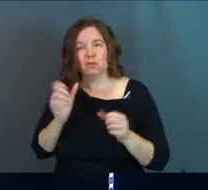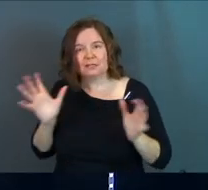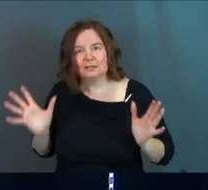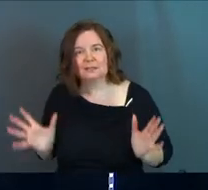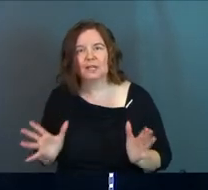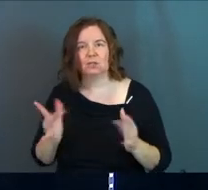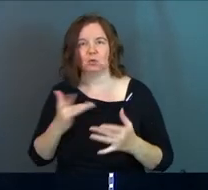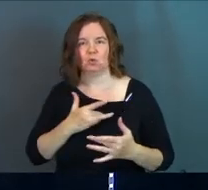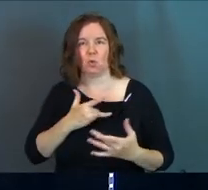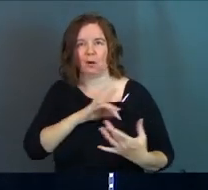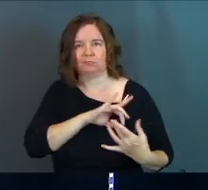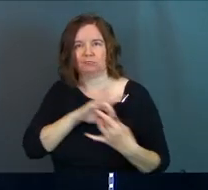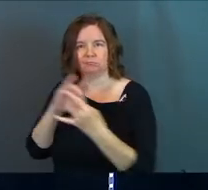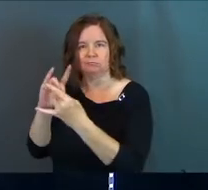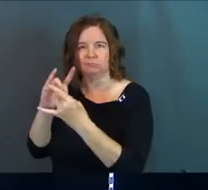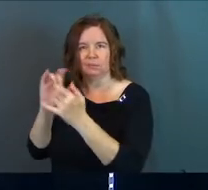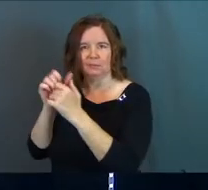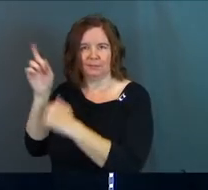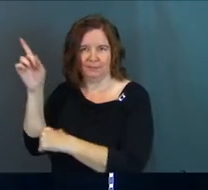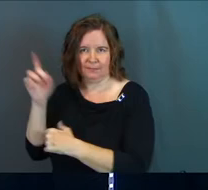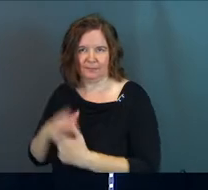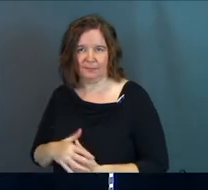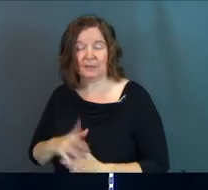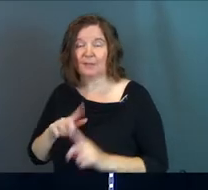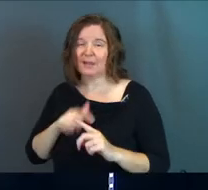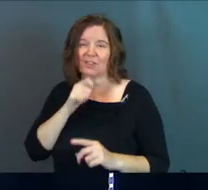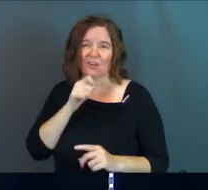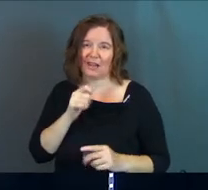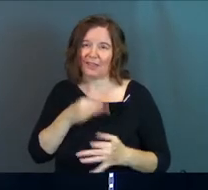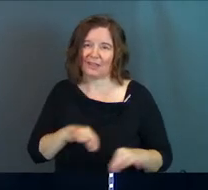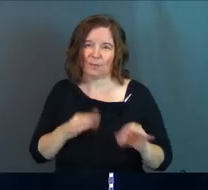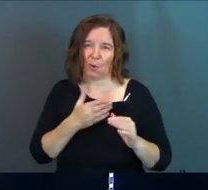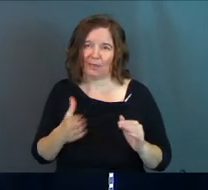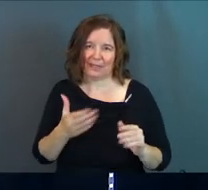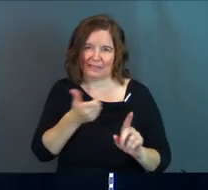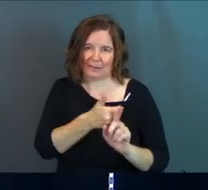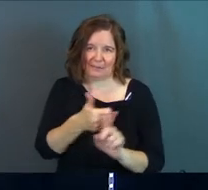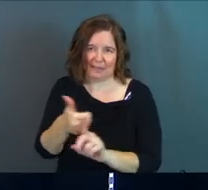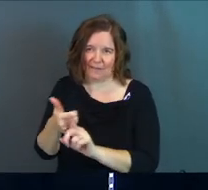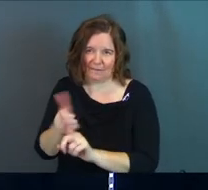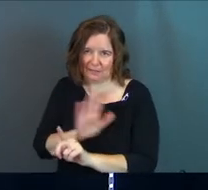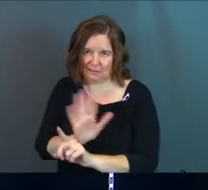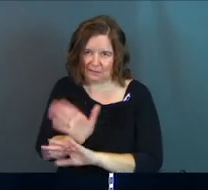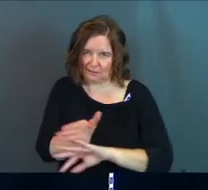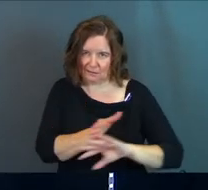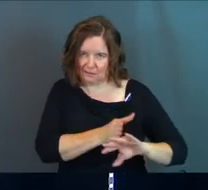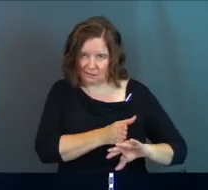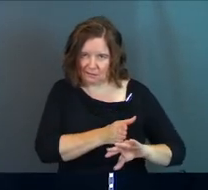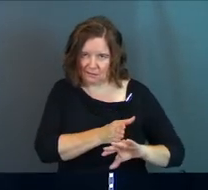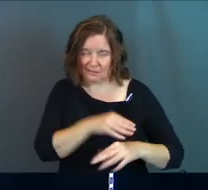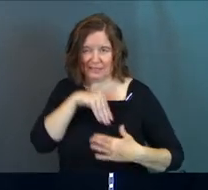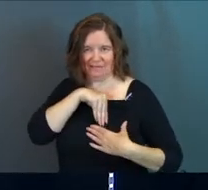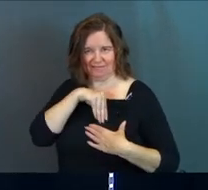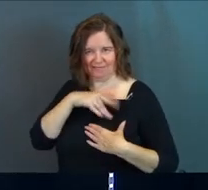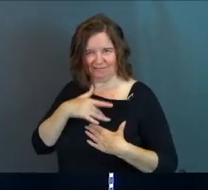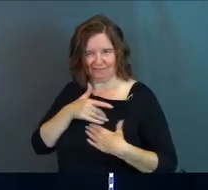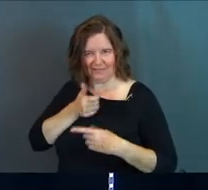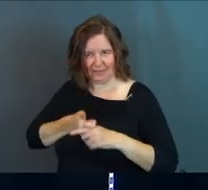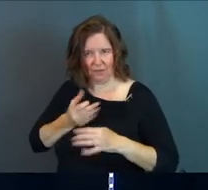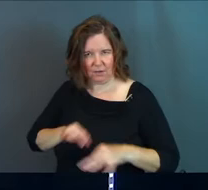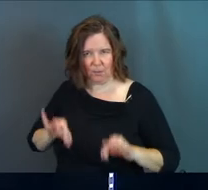you to a heart place. But those aren't the important things in and of themselves. Are we good on